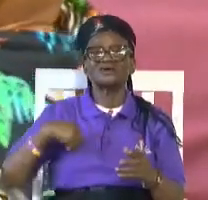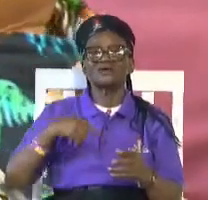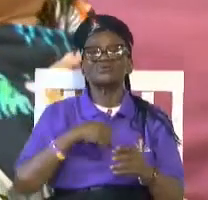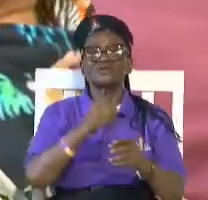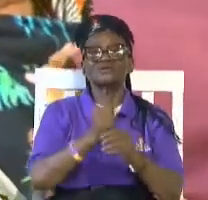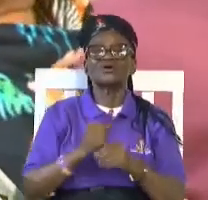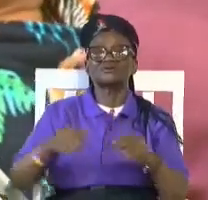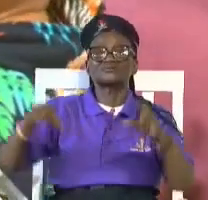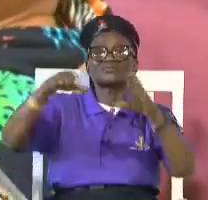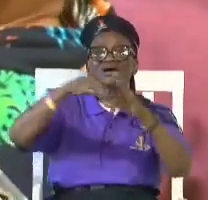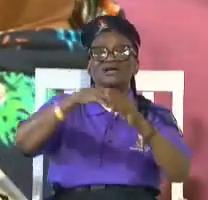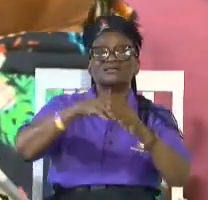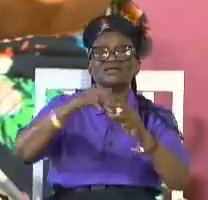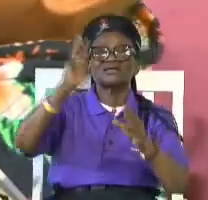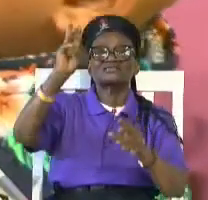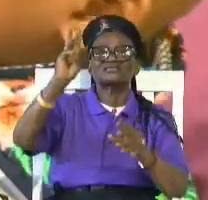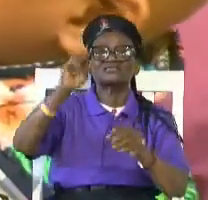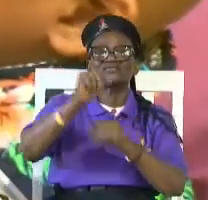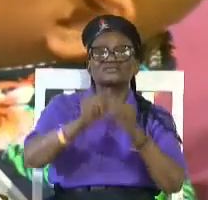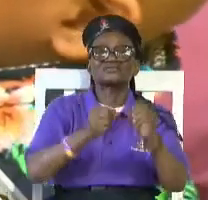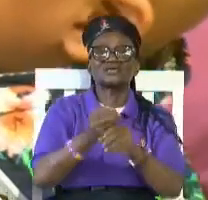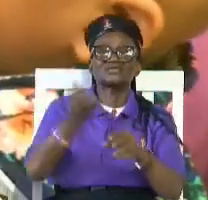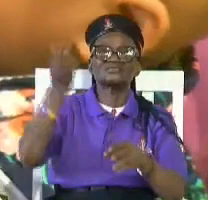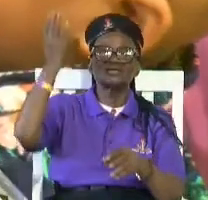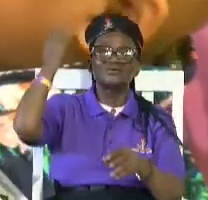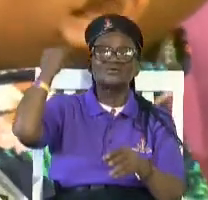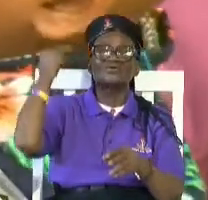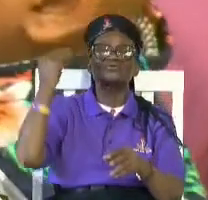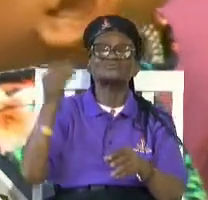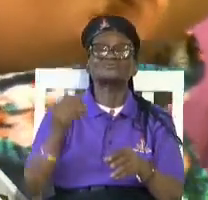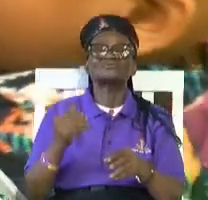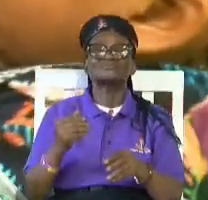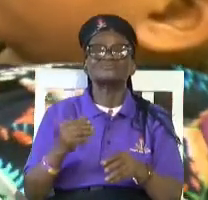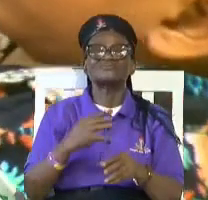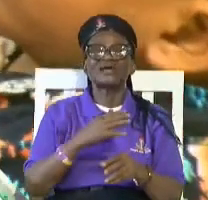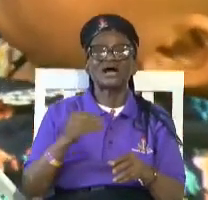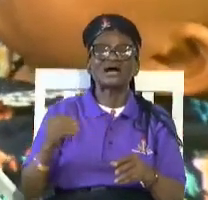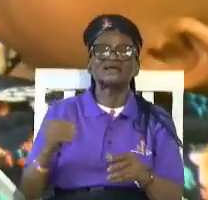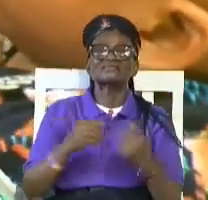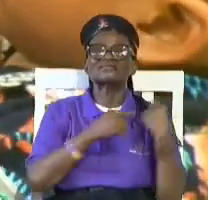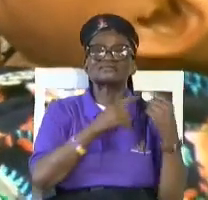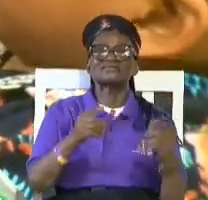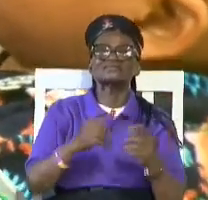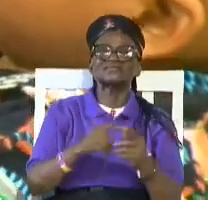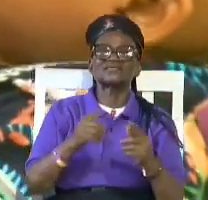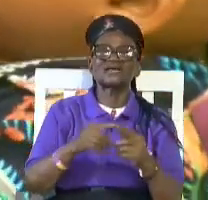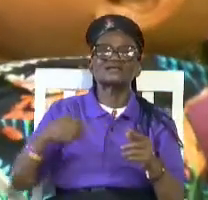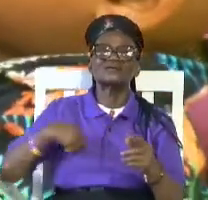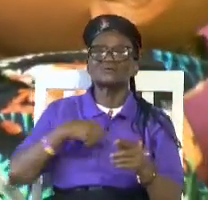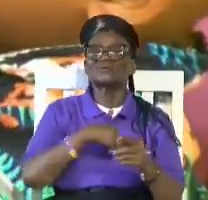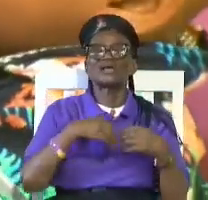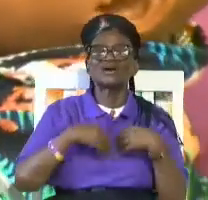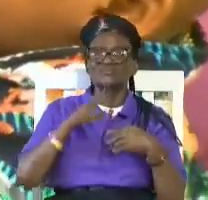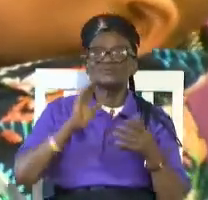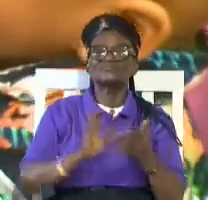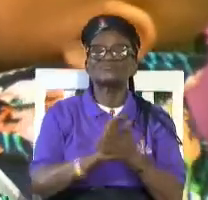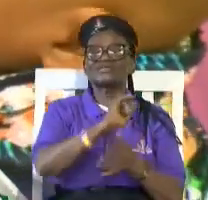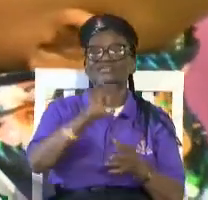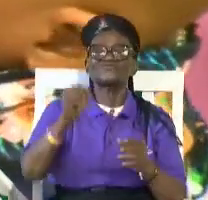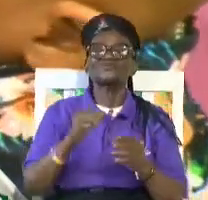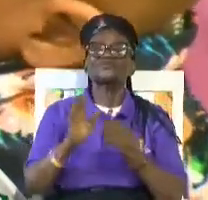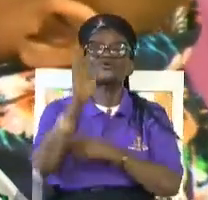married 6 years ago. And since then, we have been trusting the Lord for the fruit of the